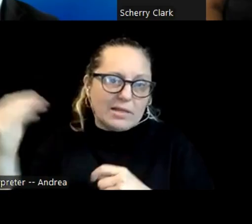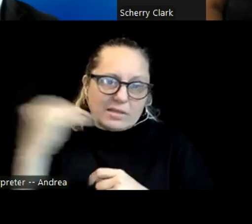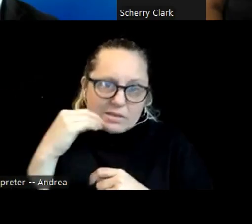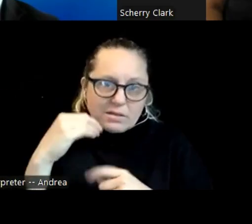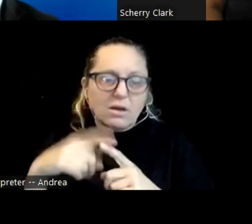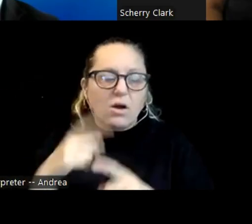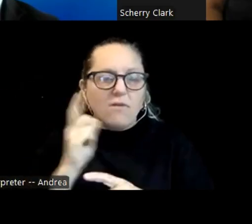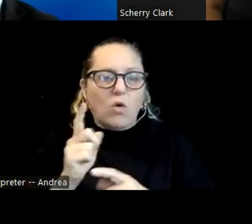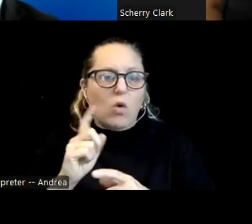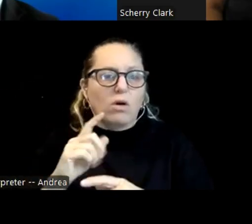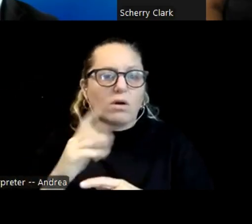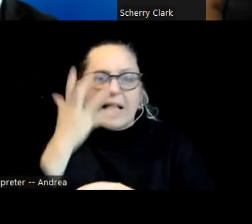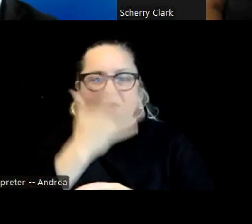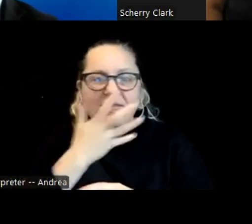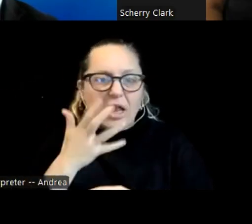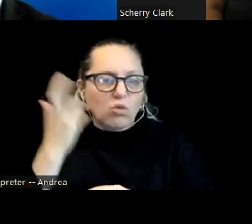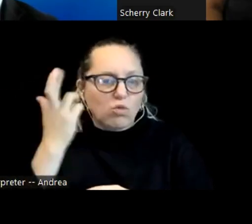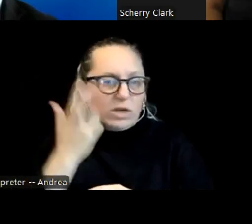cosmetic reasons,